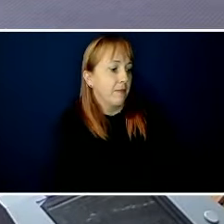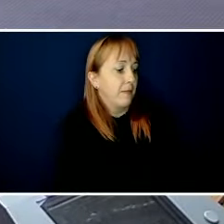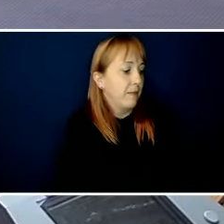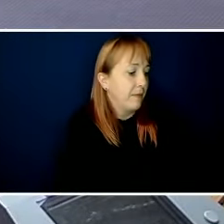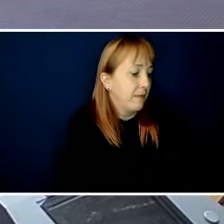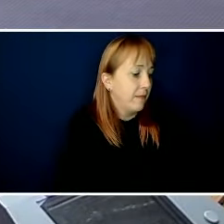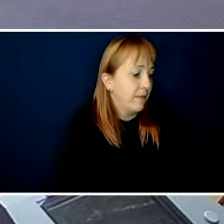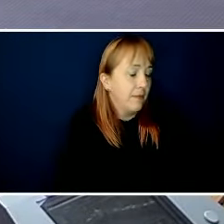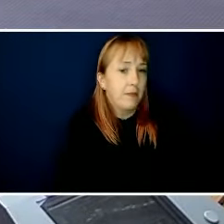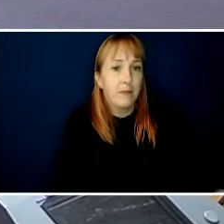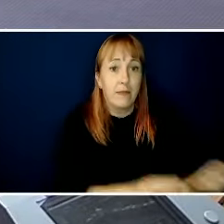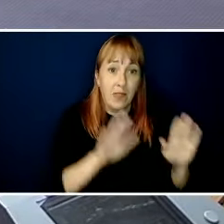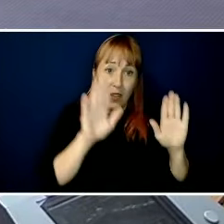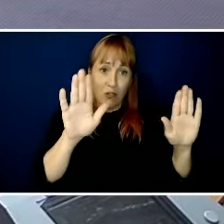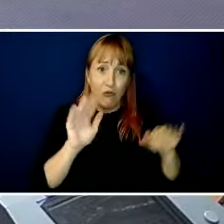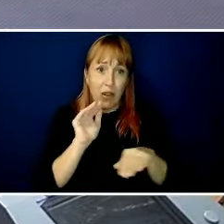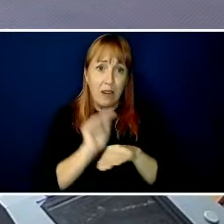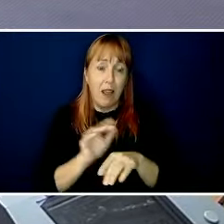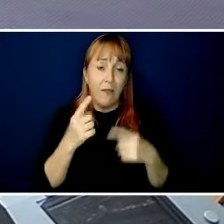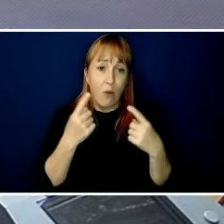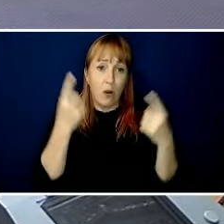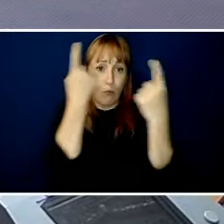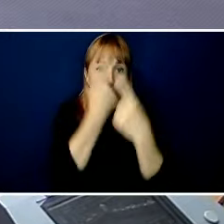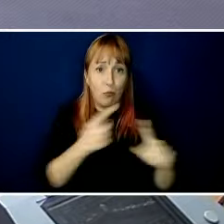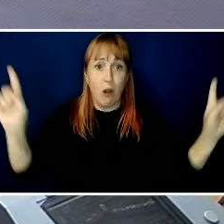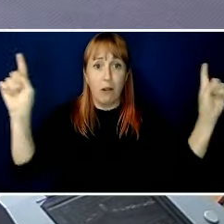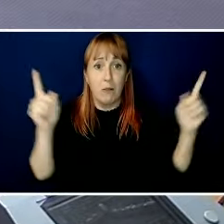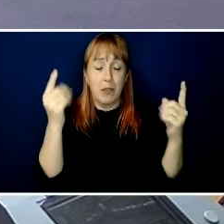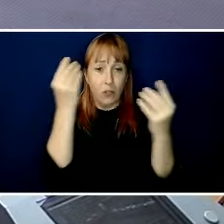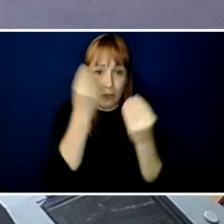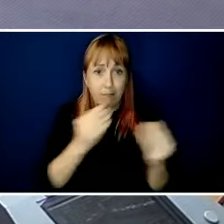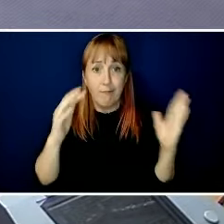Great night for proclamations. Thank you to all my colleagues for sharing